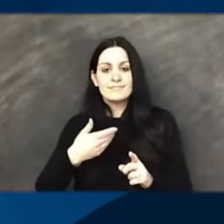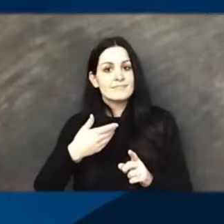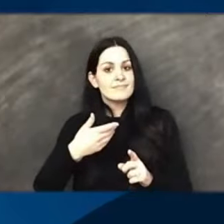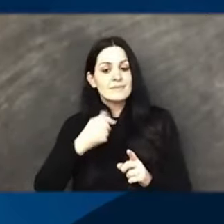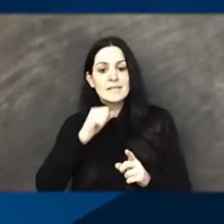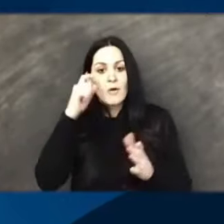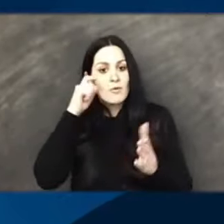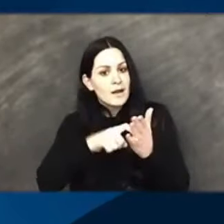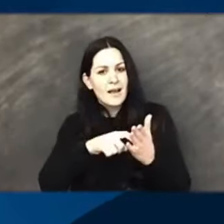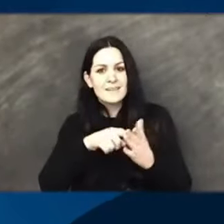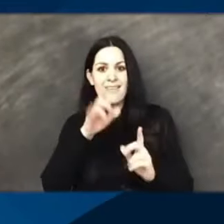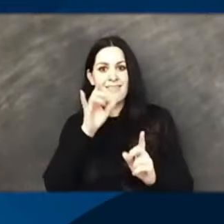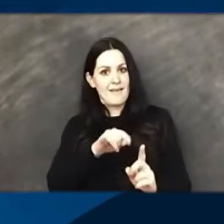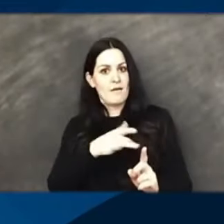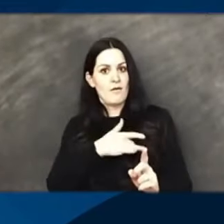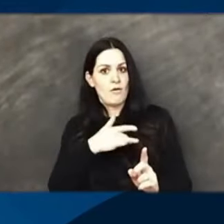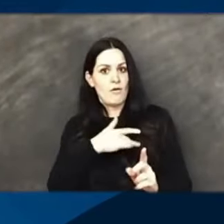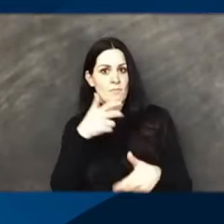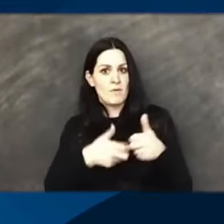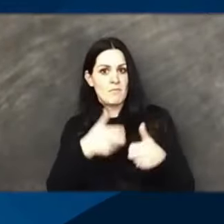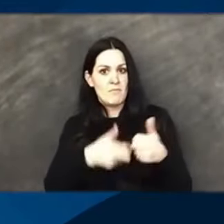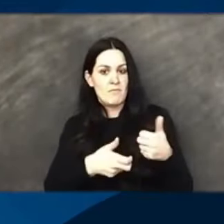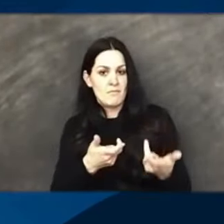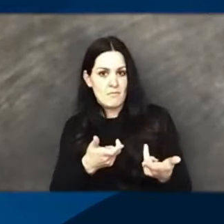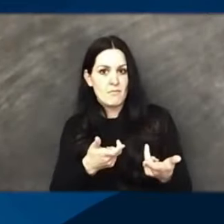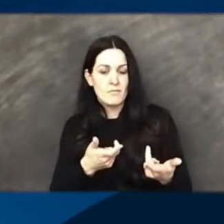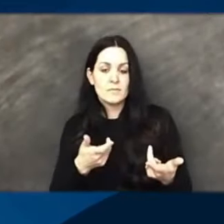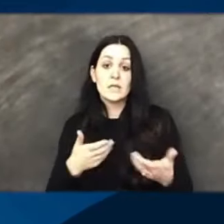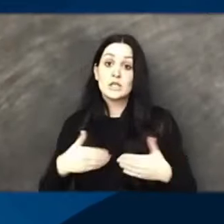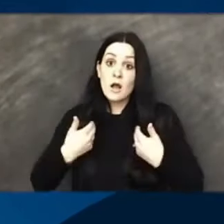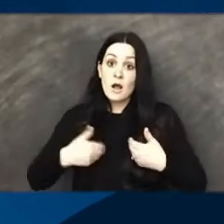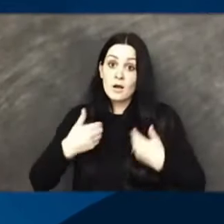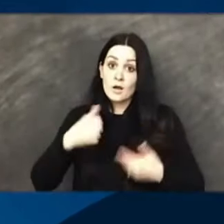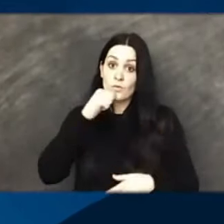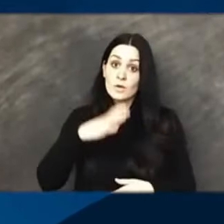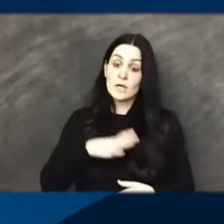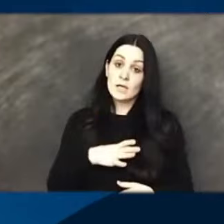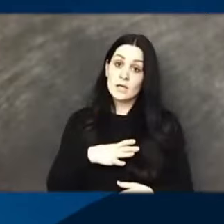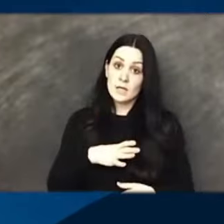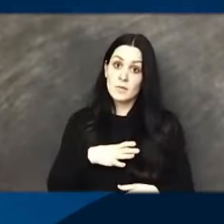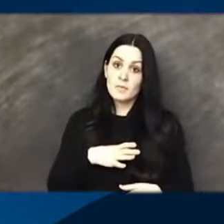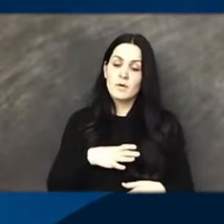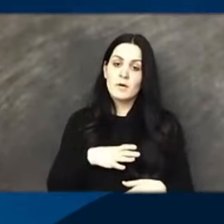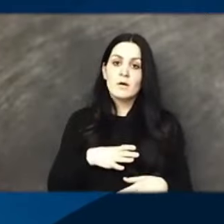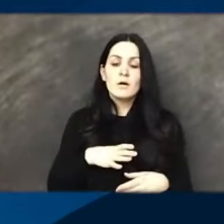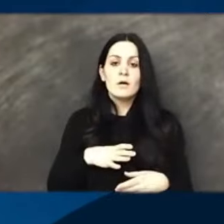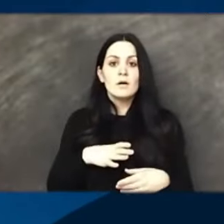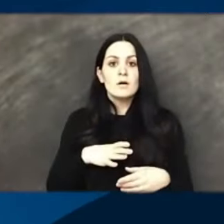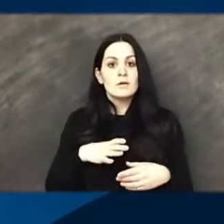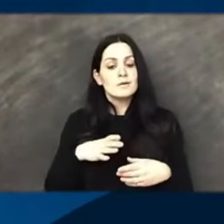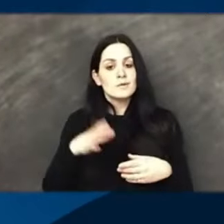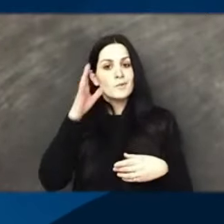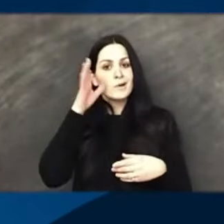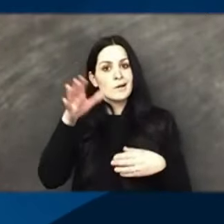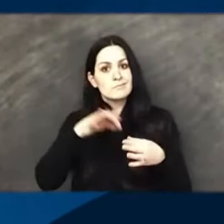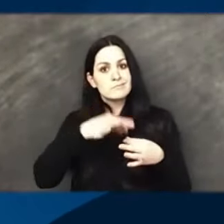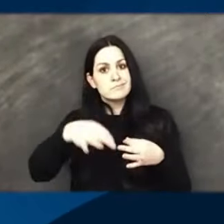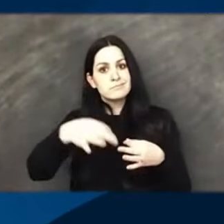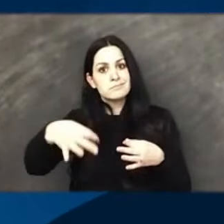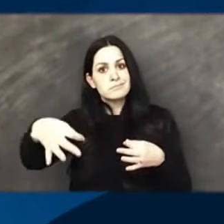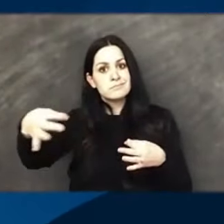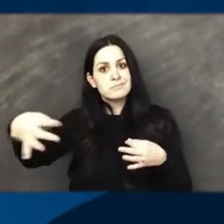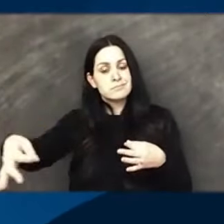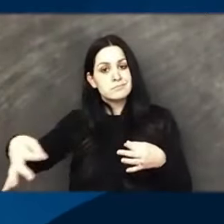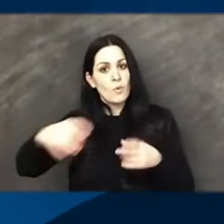issue. And we see that younger women especially have delays in recognition and delays in treatment of